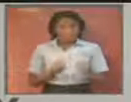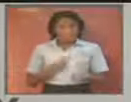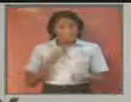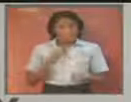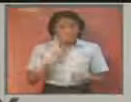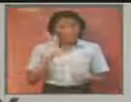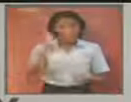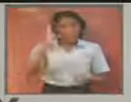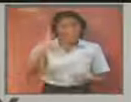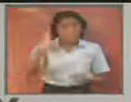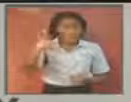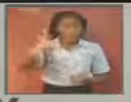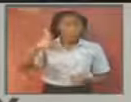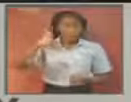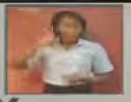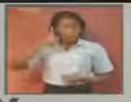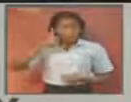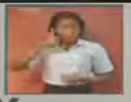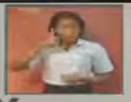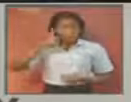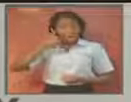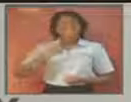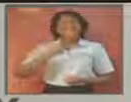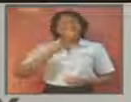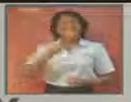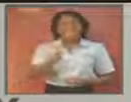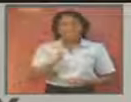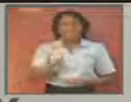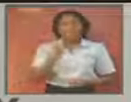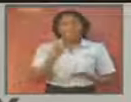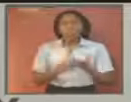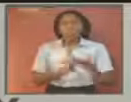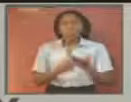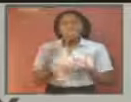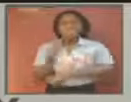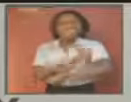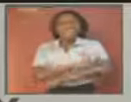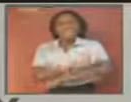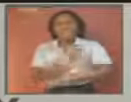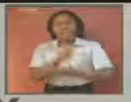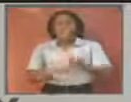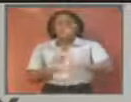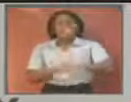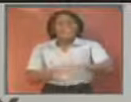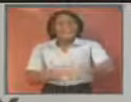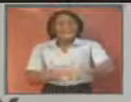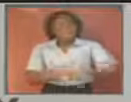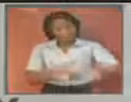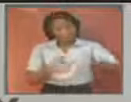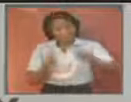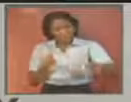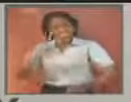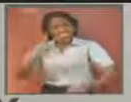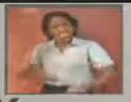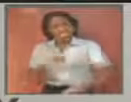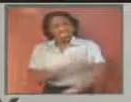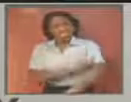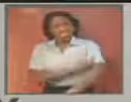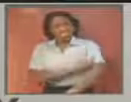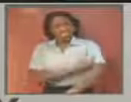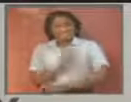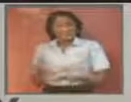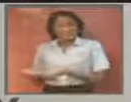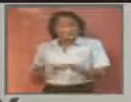telephone call confirming the date and time, all right, of your second dose. You are to bring your